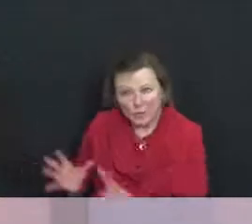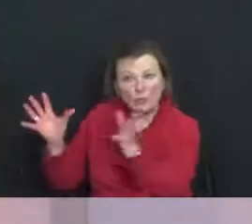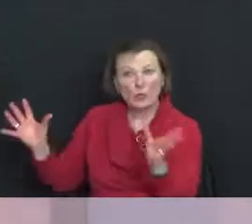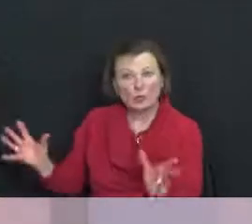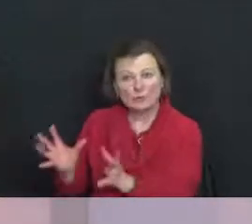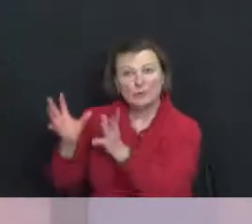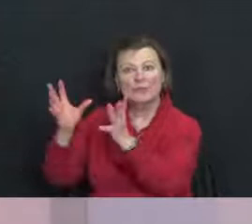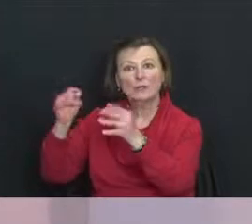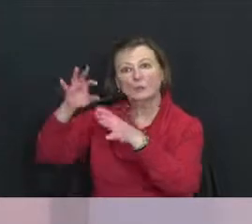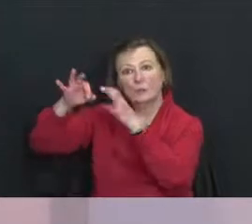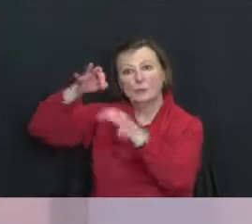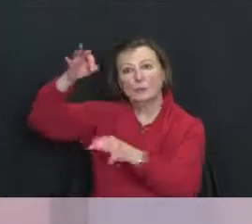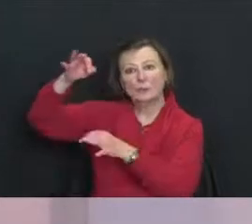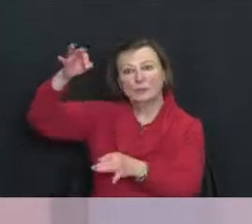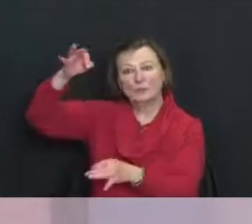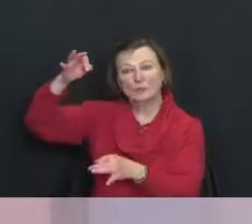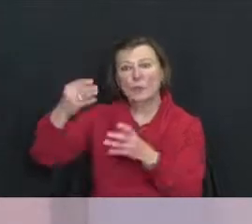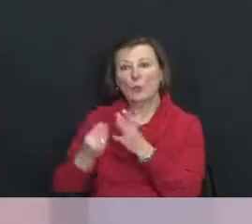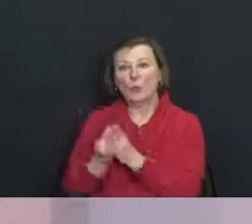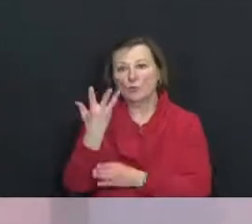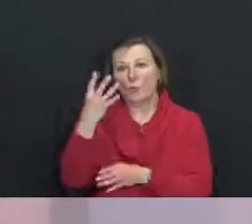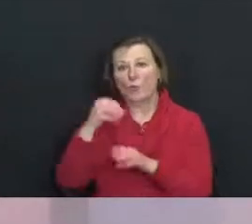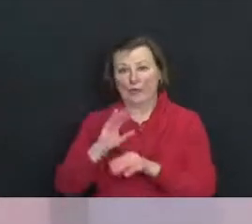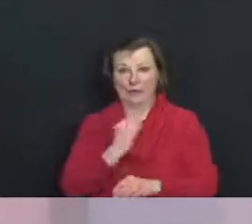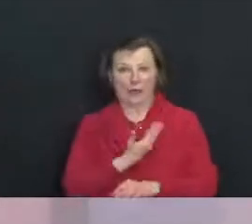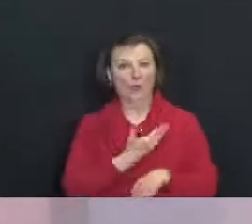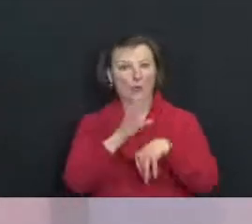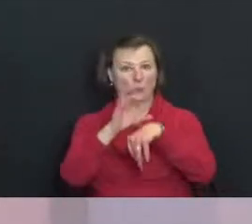to spiritual growth in our congregations.